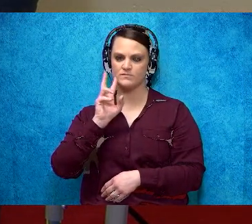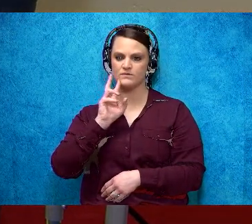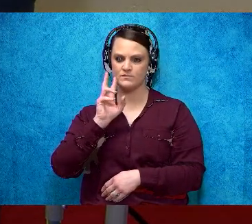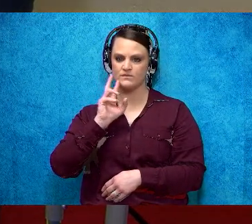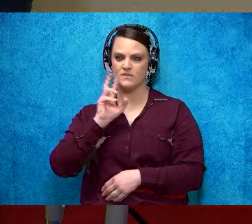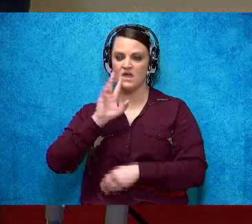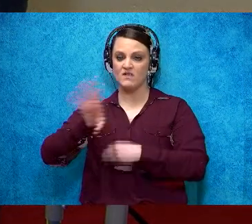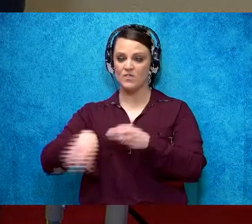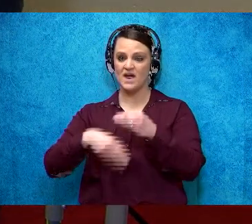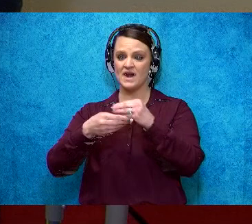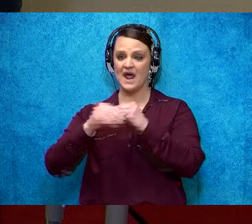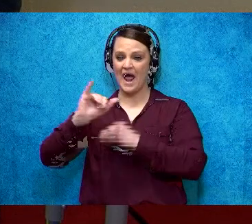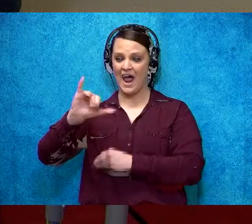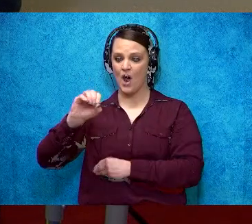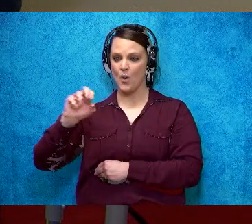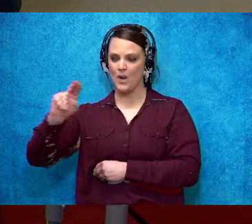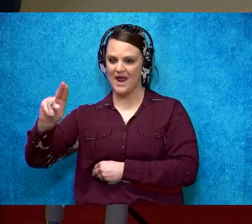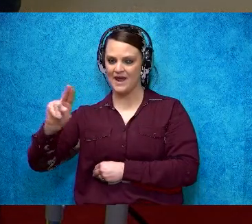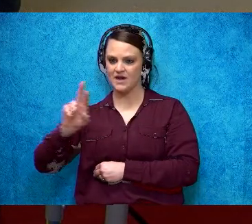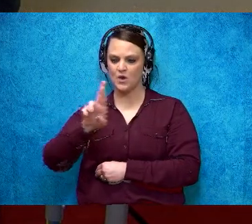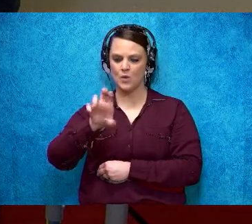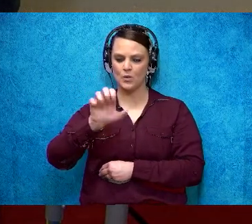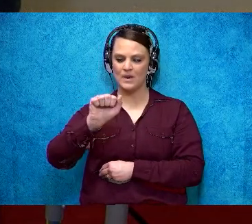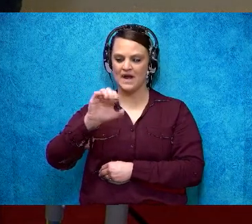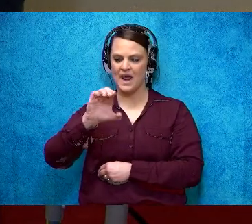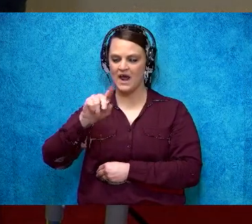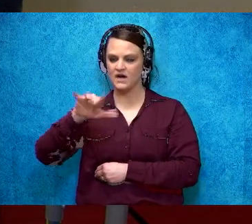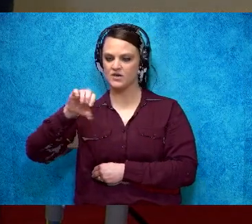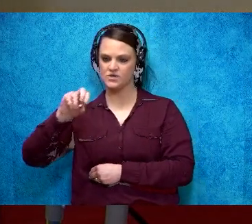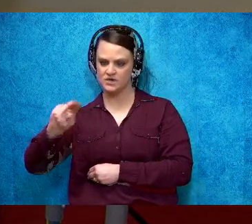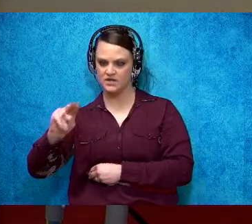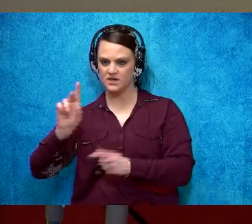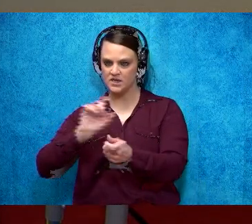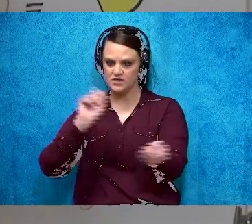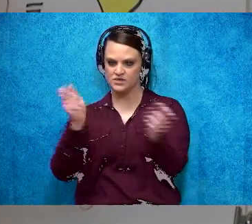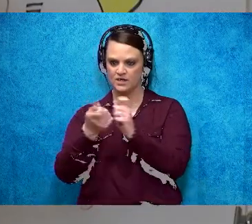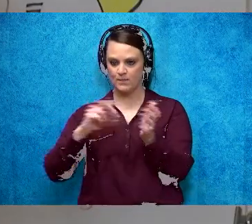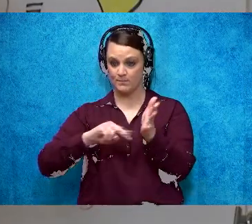the end of it, and it becomes a reaction, okay?